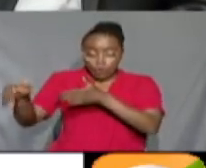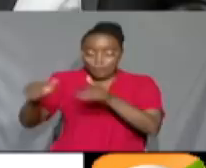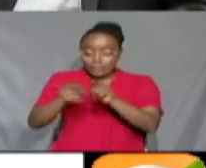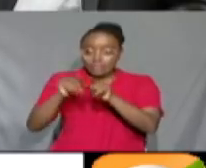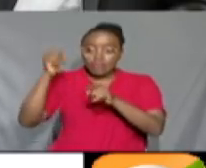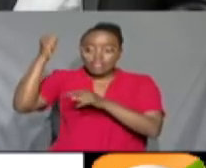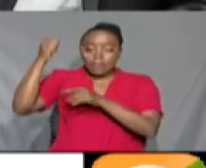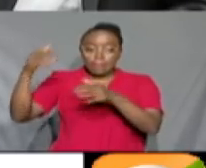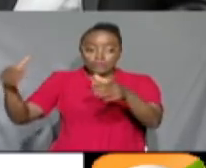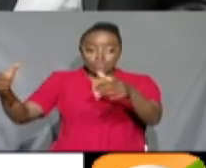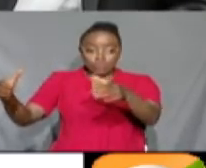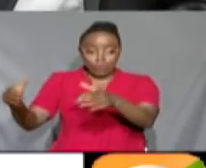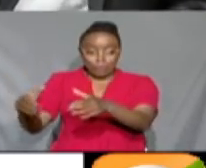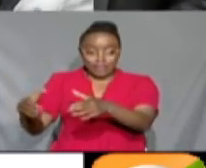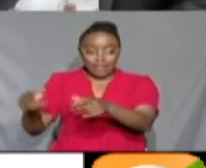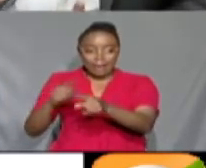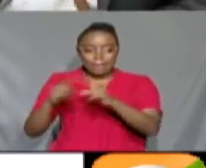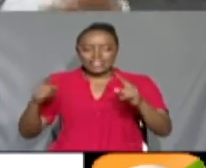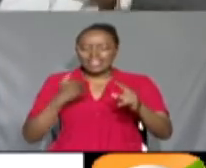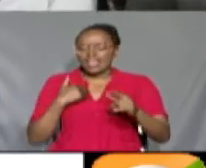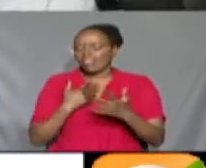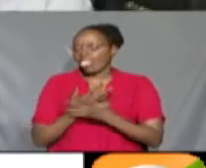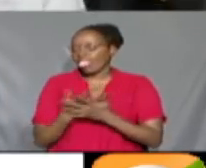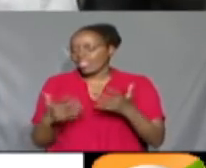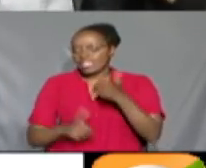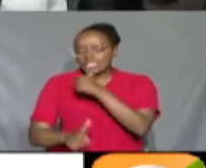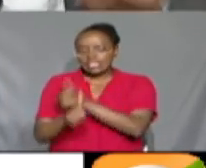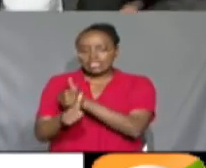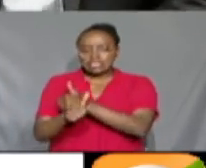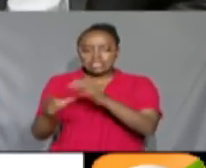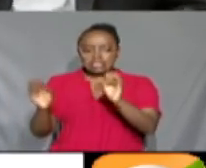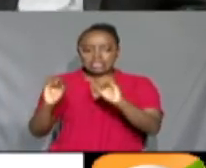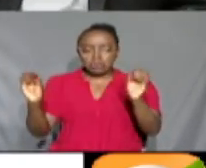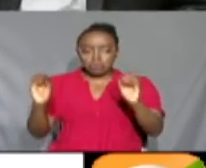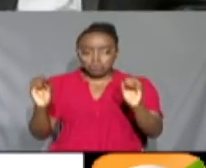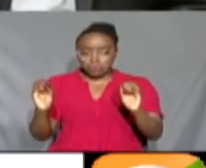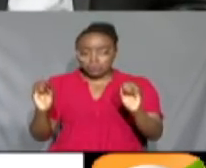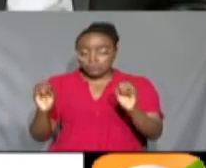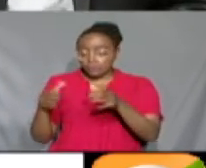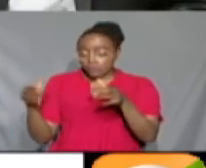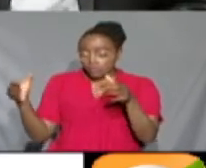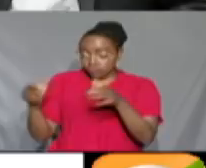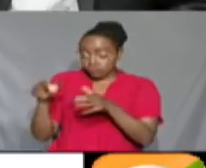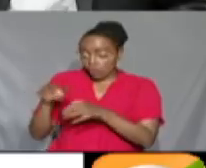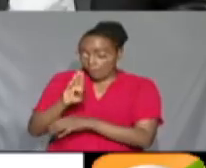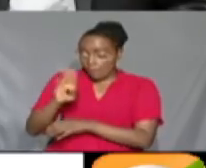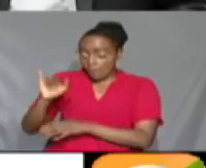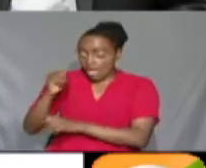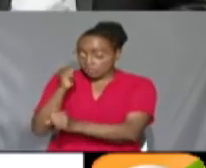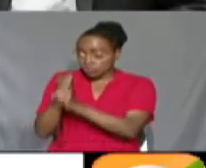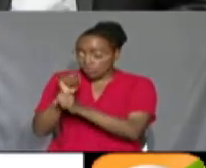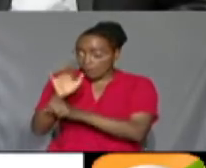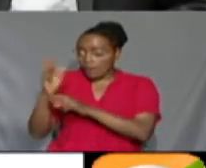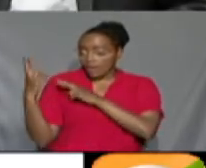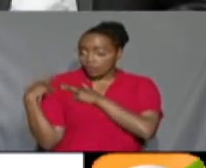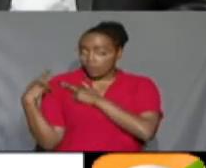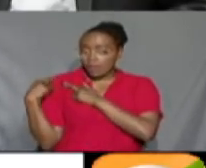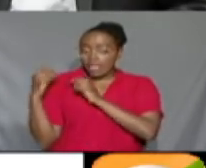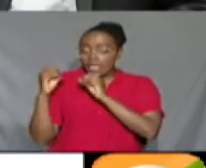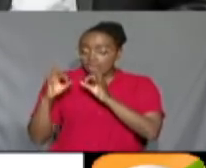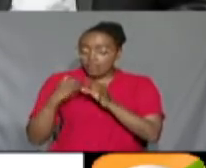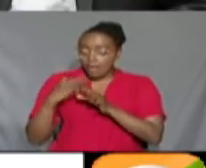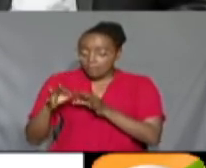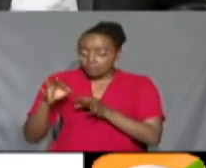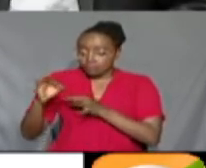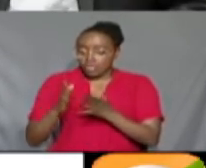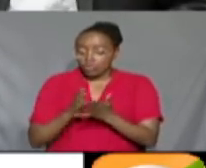party. But you see, there is no harm in the task force exercising their mandate, if it has been extended